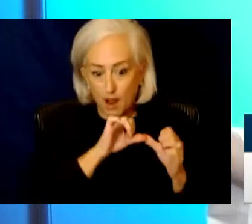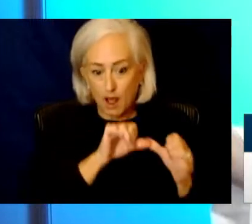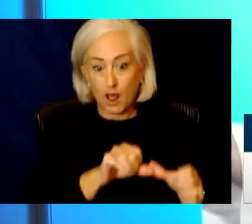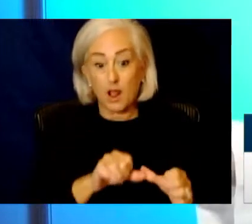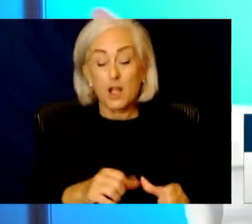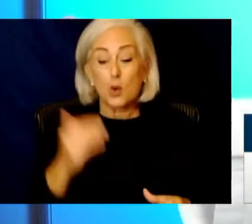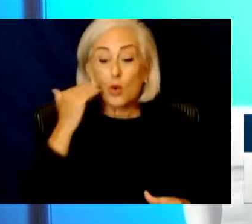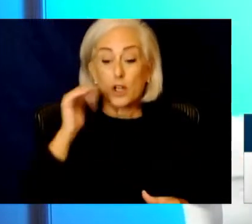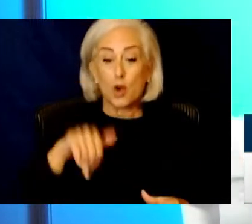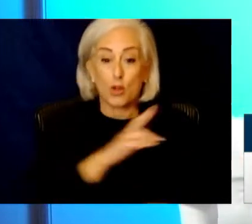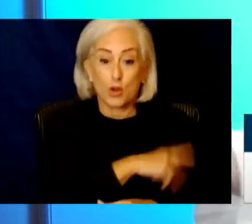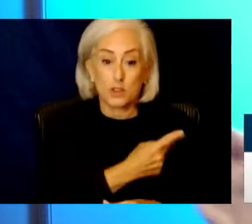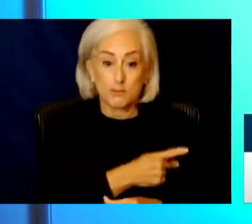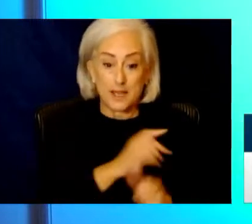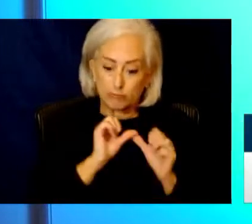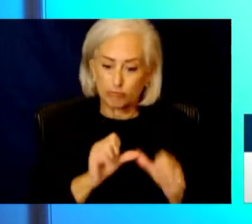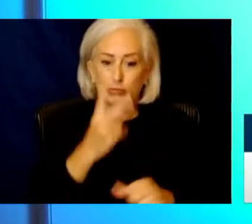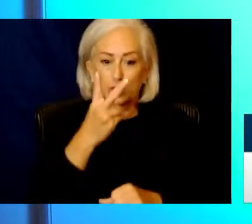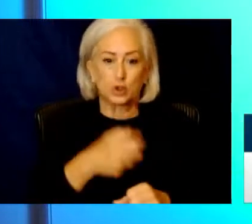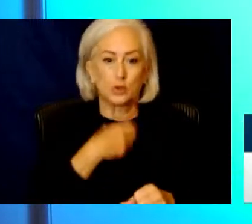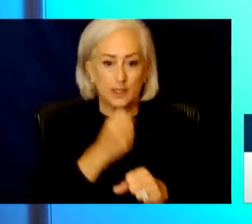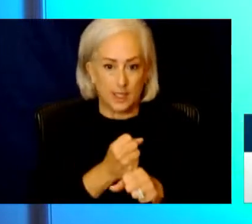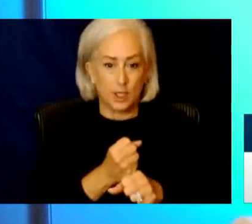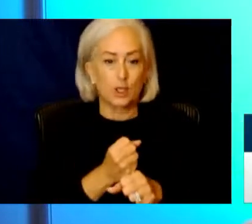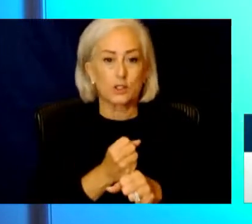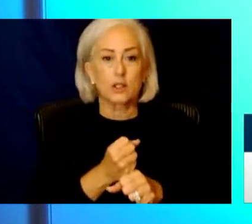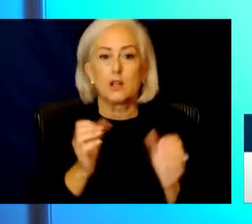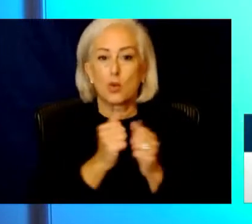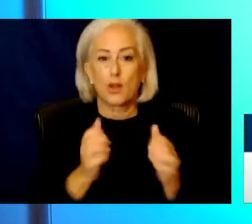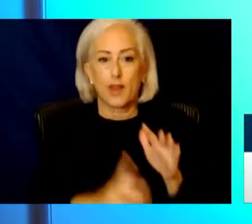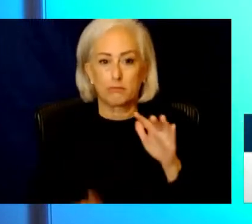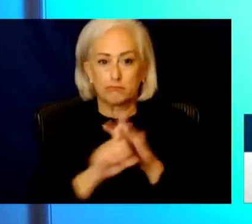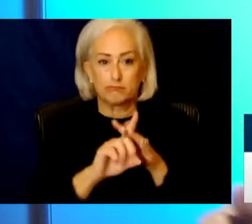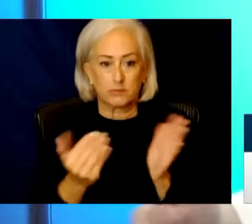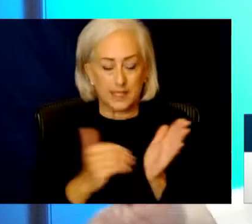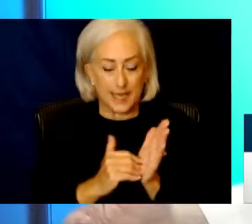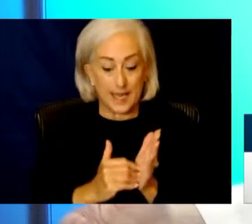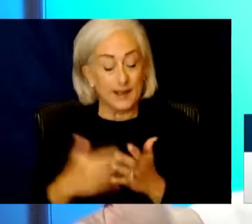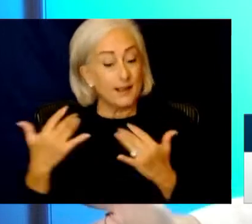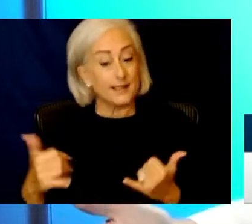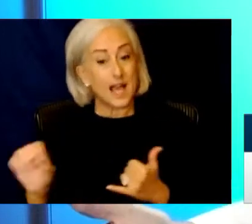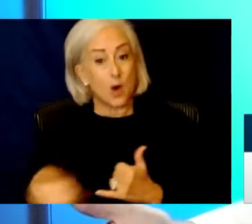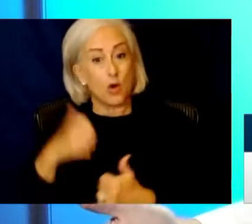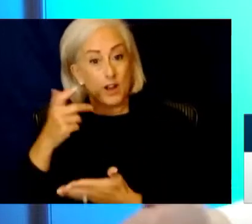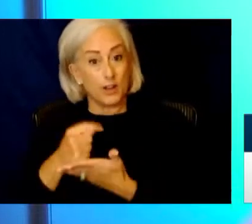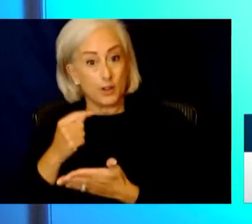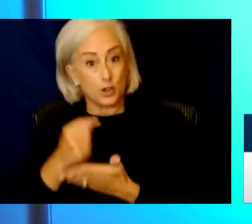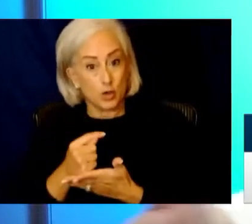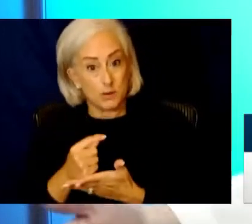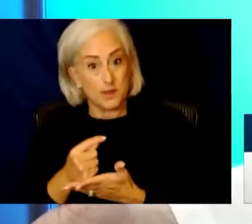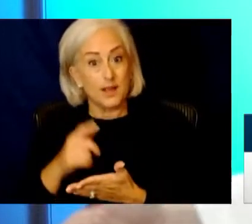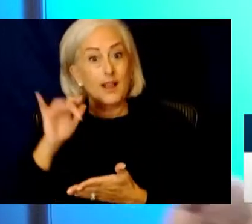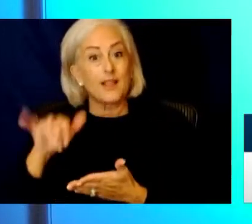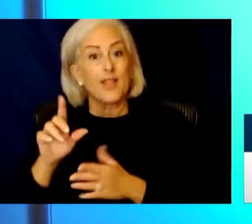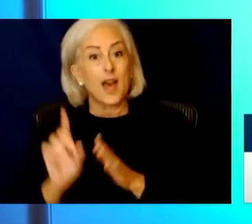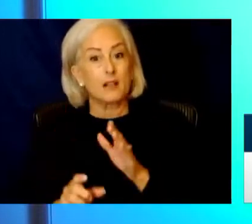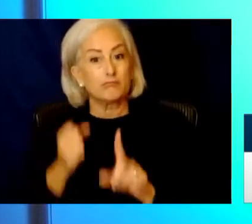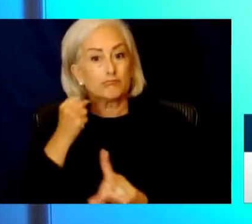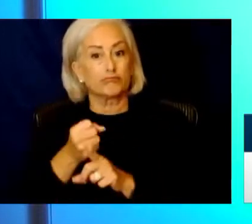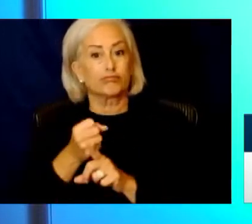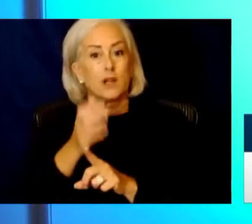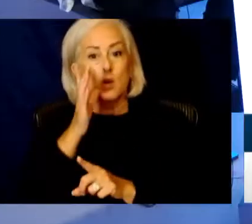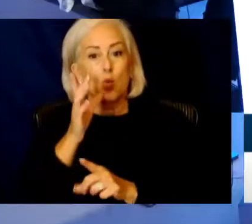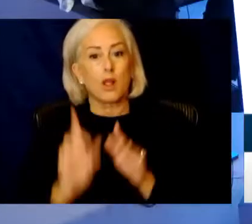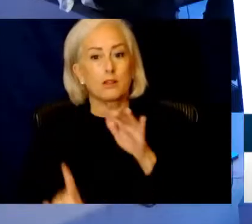and even in our good treatment that we're using now, which is called total neoadjuvant treatment, that recurrences can happen out to 5 years. And so we'll need to see that durability build